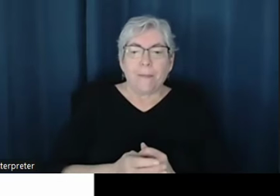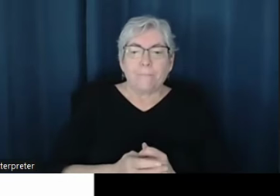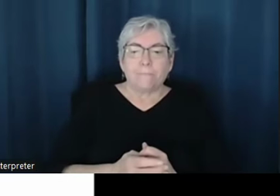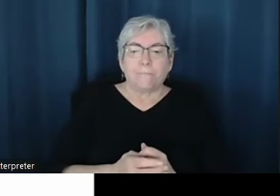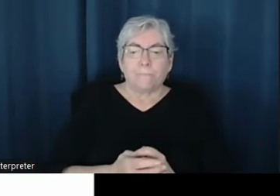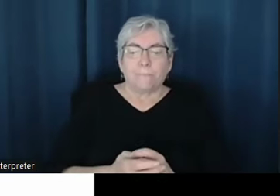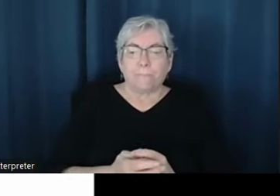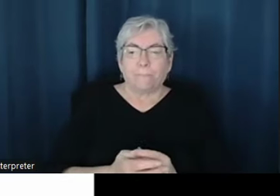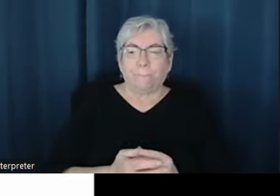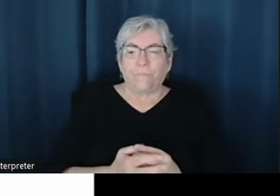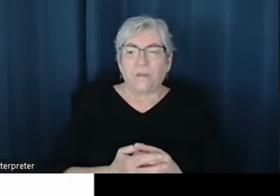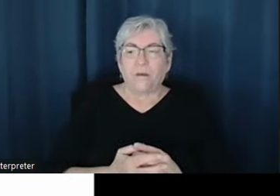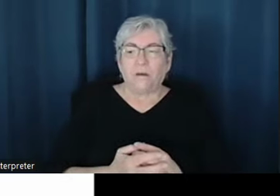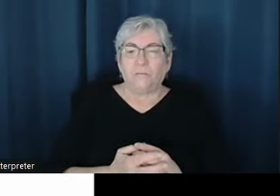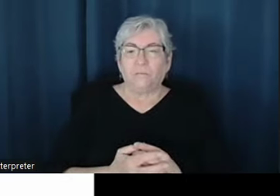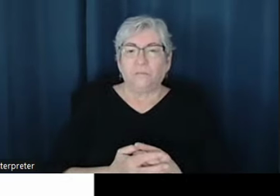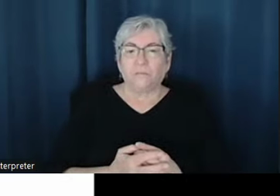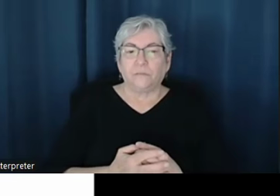Yes.